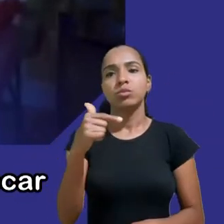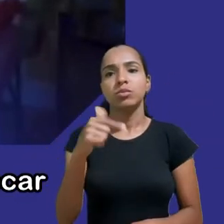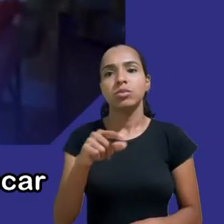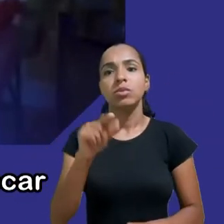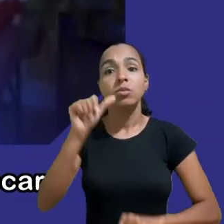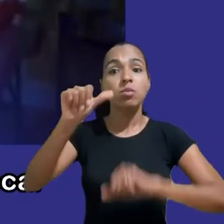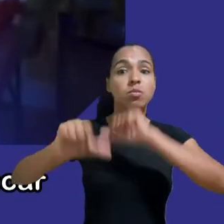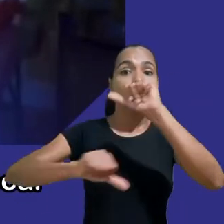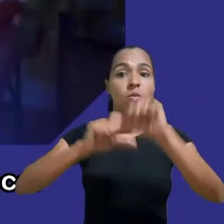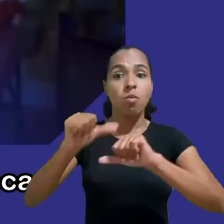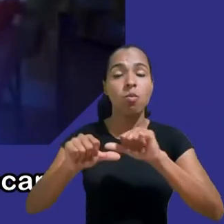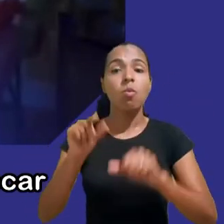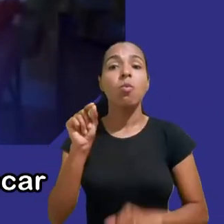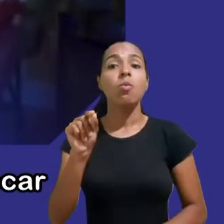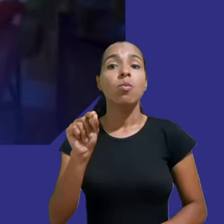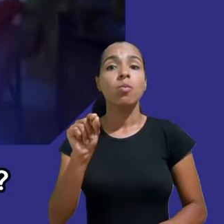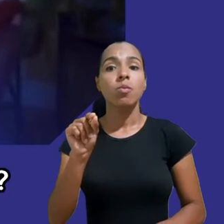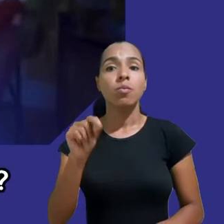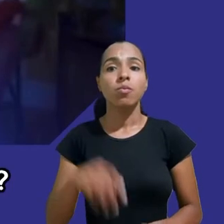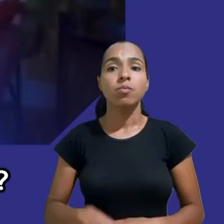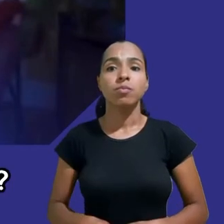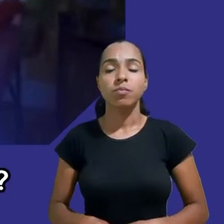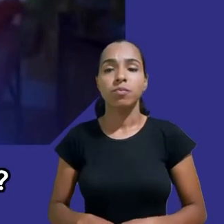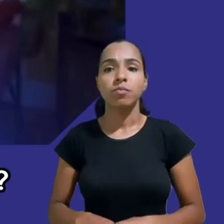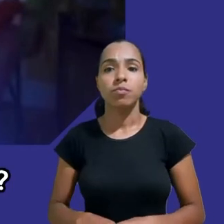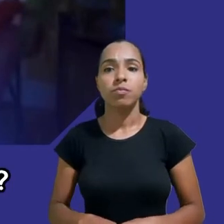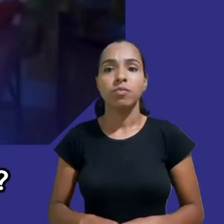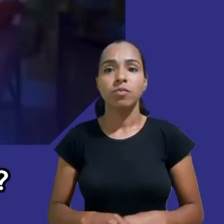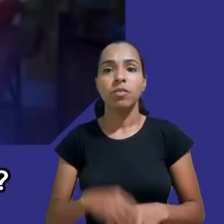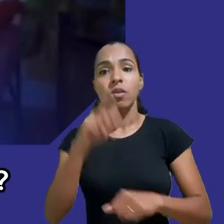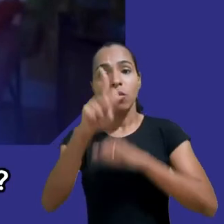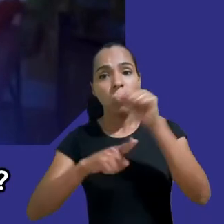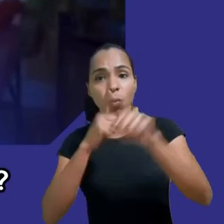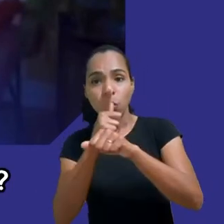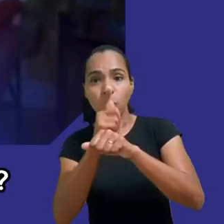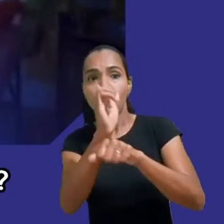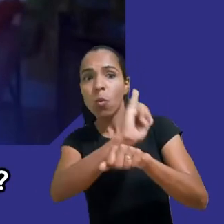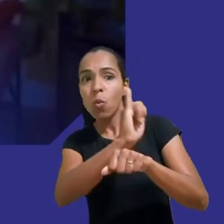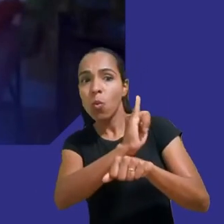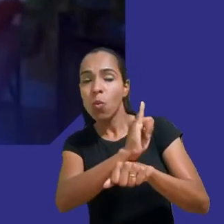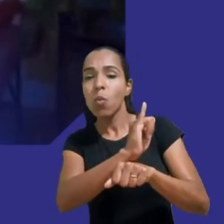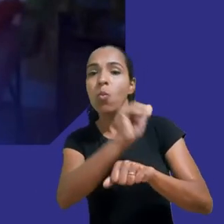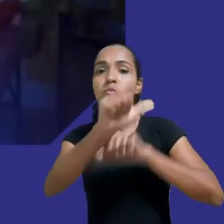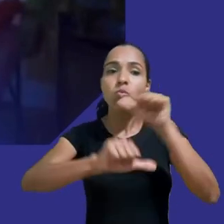what kind of changes are you hoping to see from Google and YouTube as a result of your suit